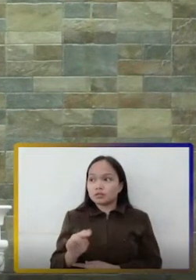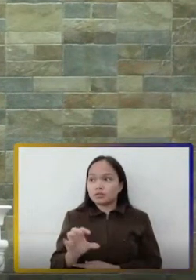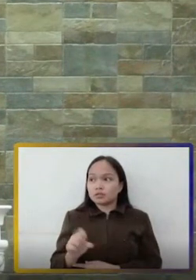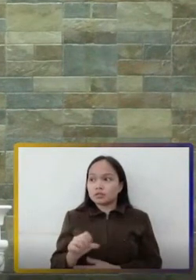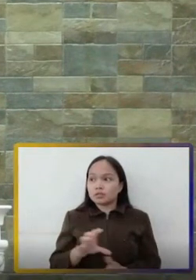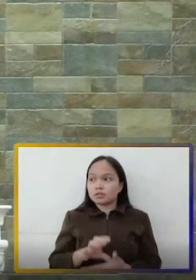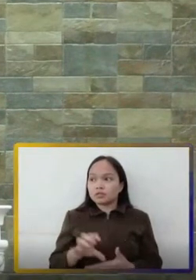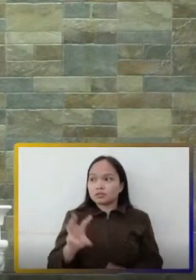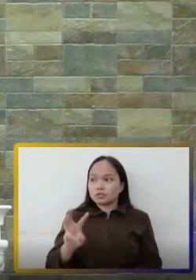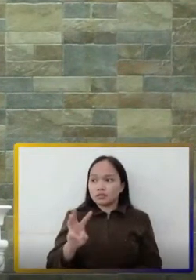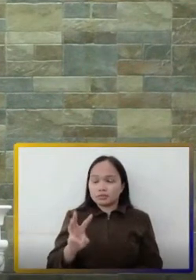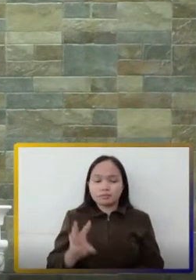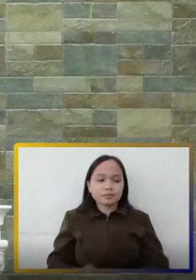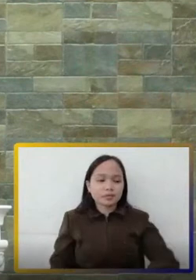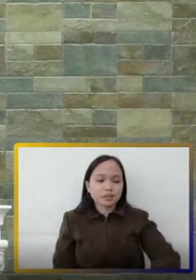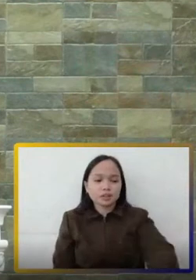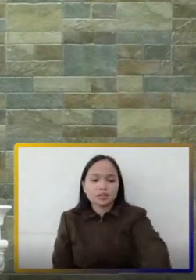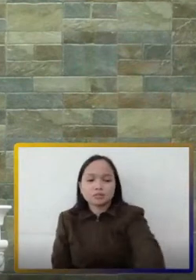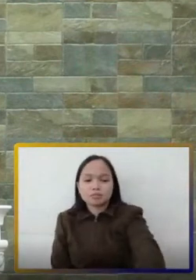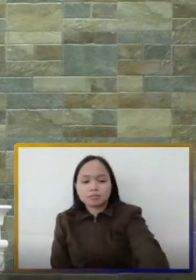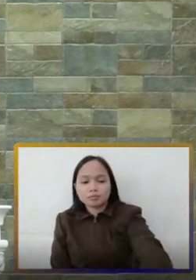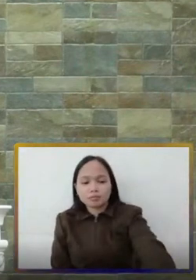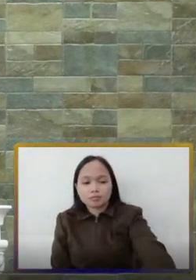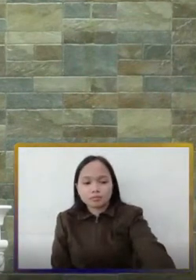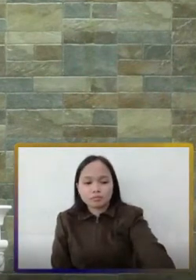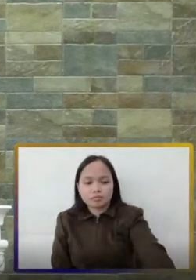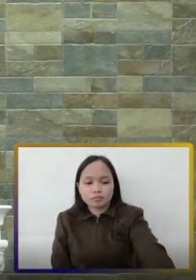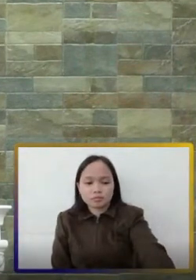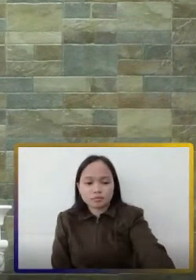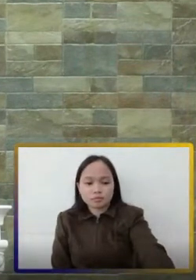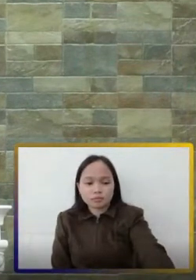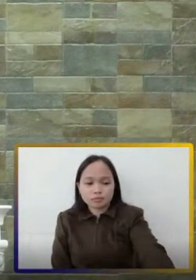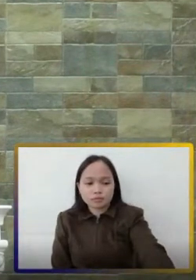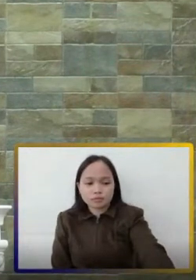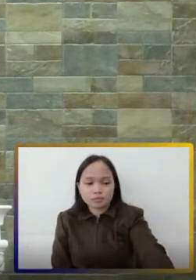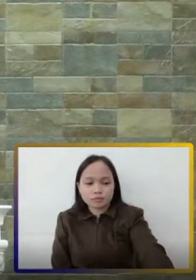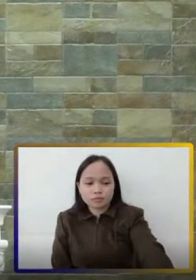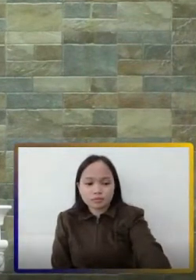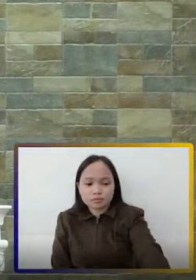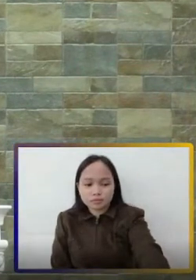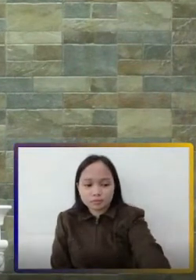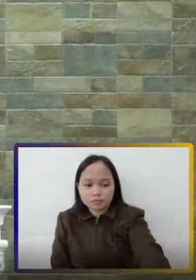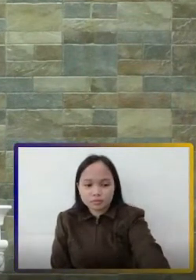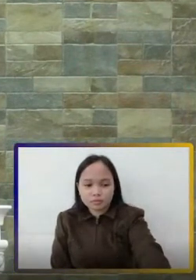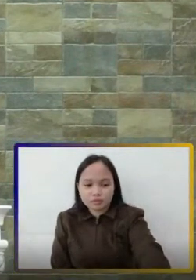1 Corinthians chapter 6. Notice in verse number 12.